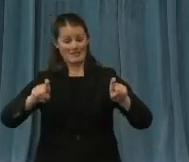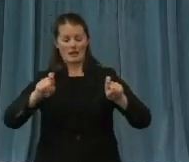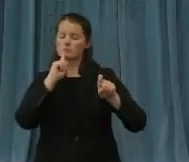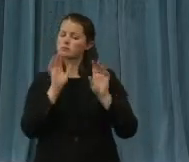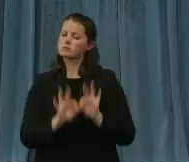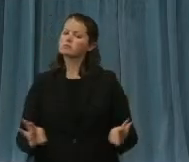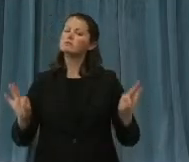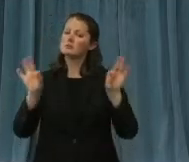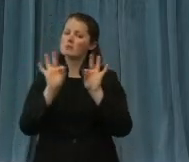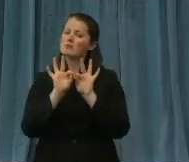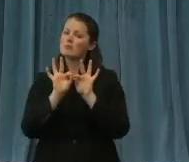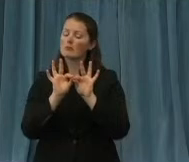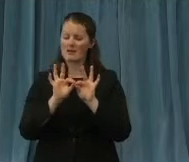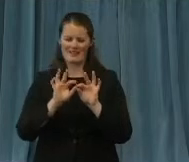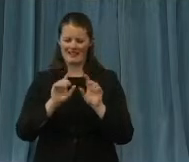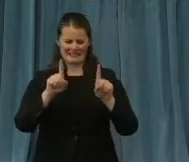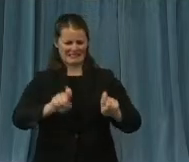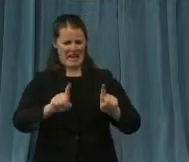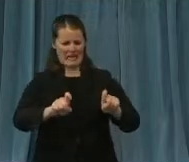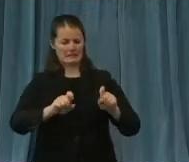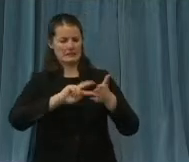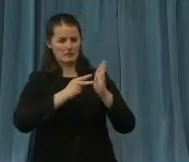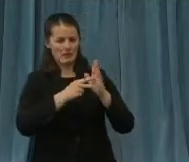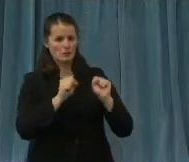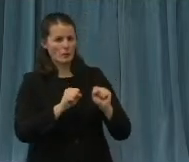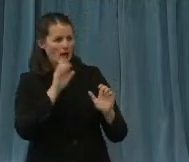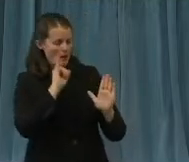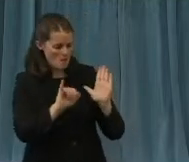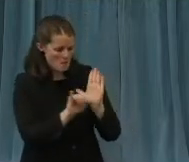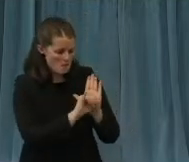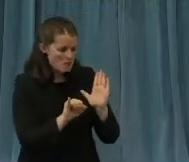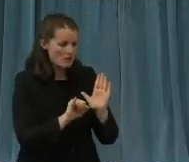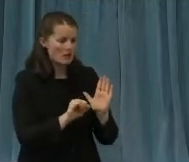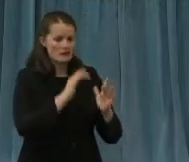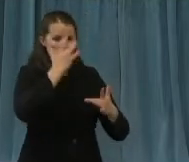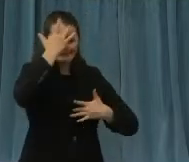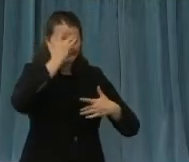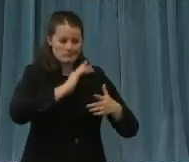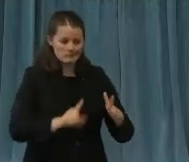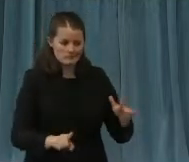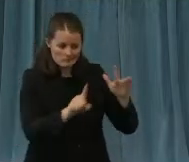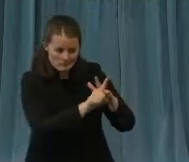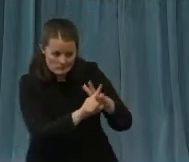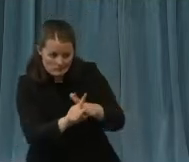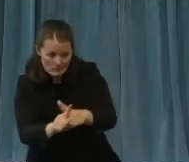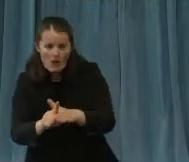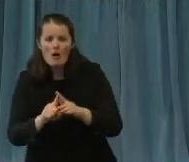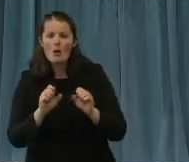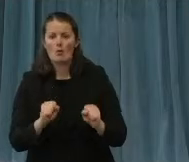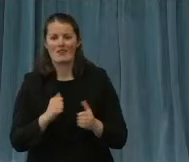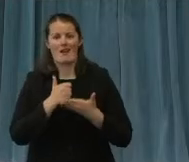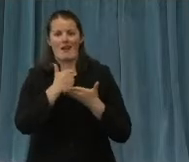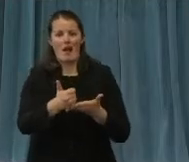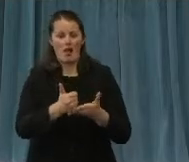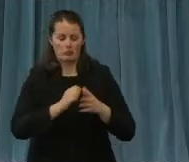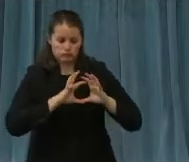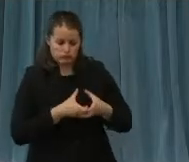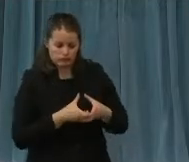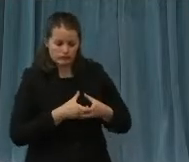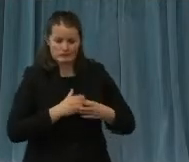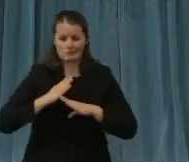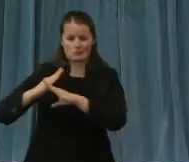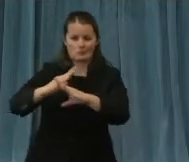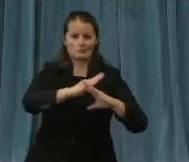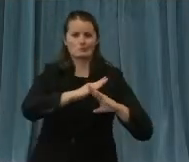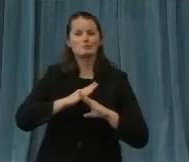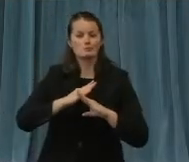cases, the corresponding contact tracing, and our continued containment efforts. This next slide is just